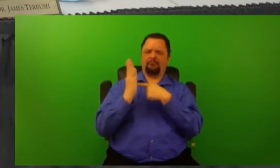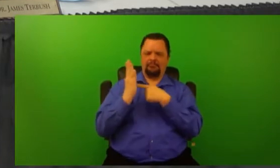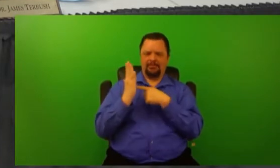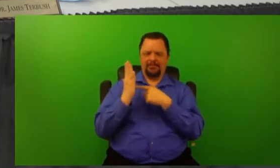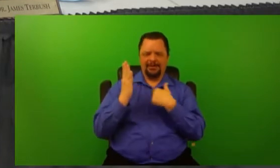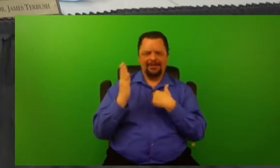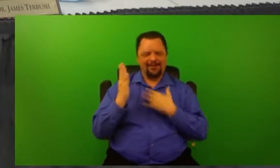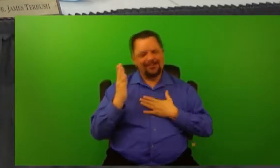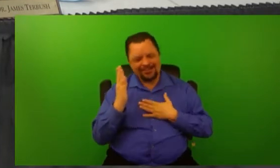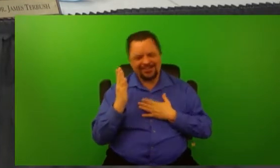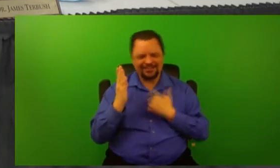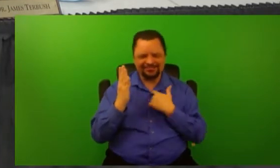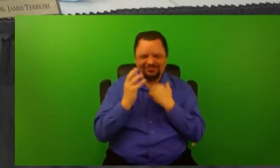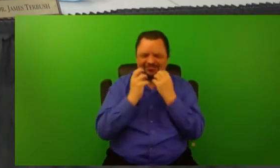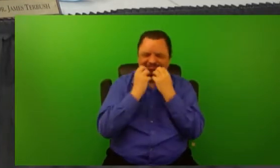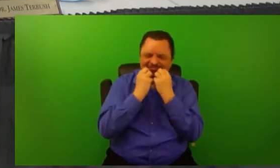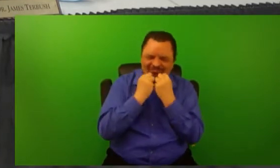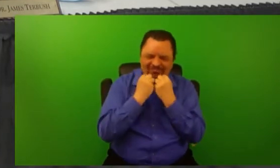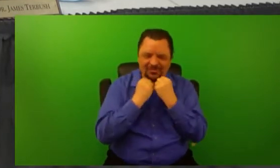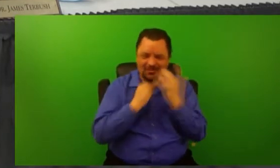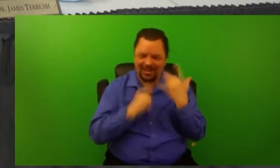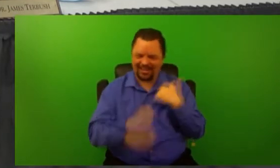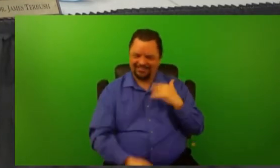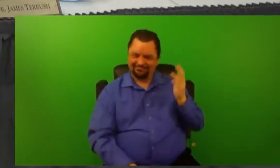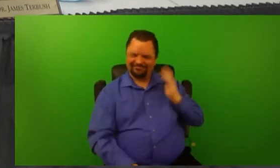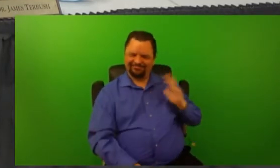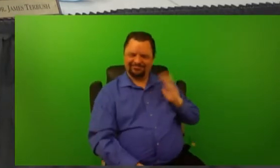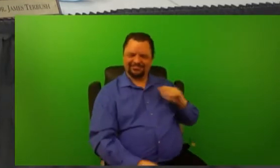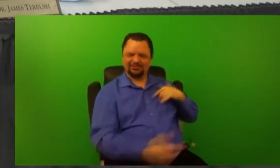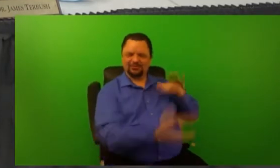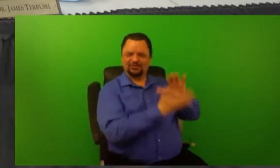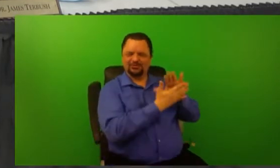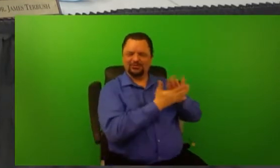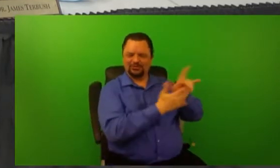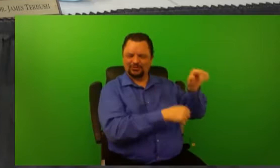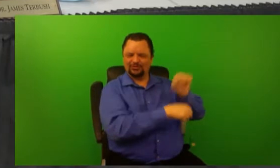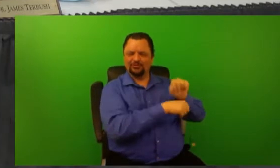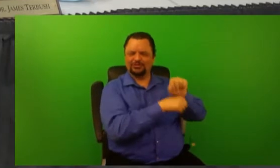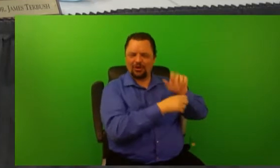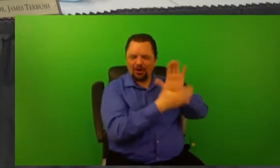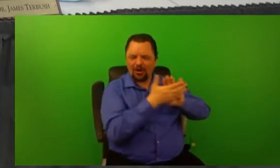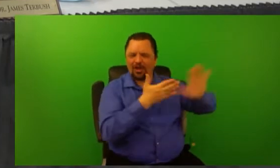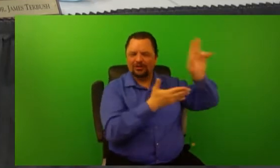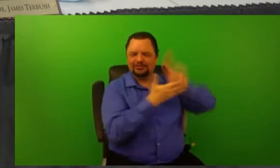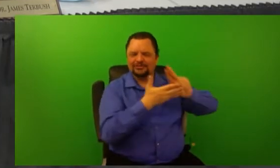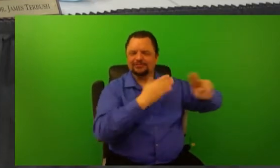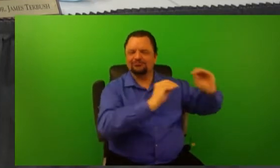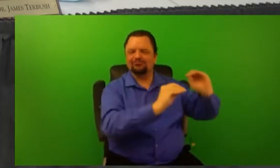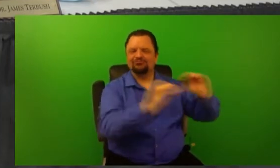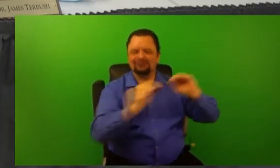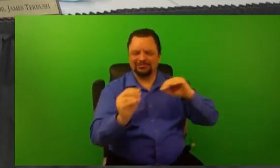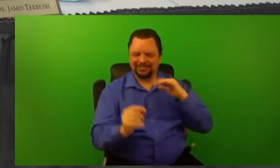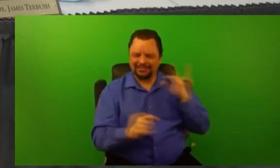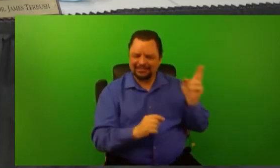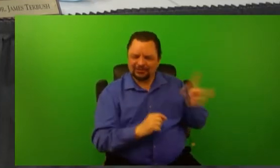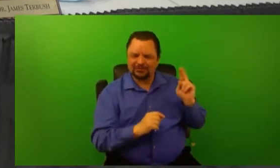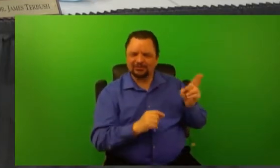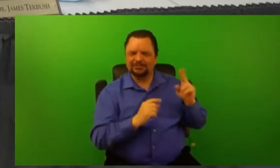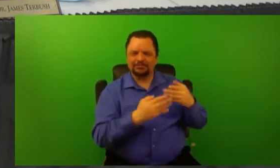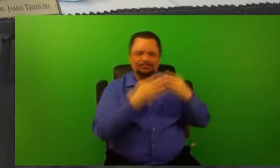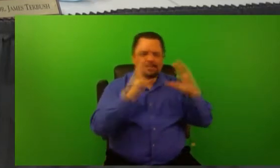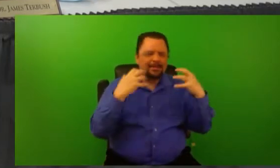academic, and the questions revolved around the history of public health and environmental